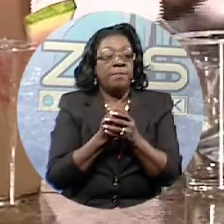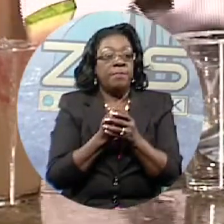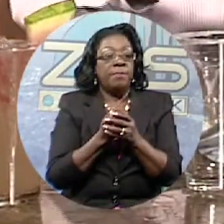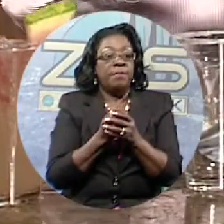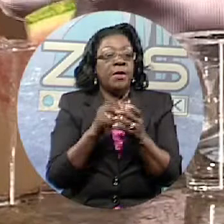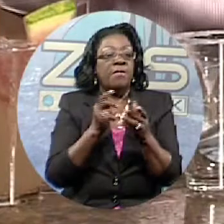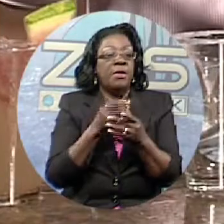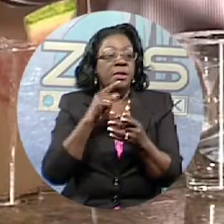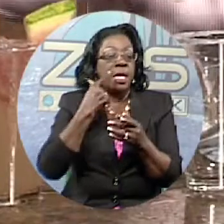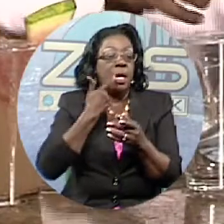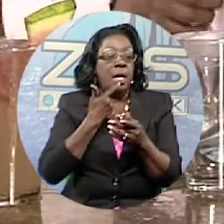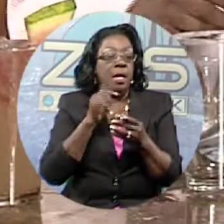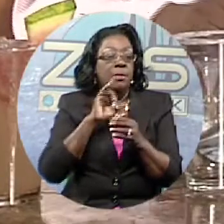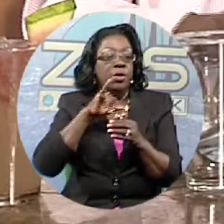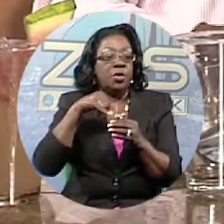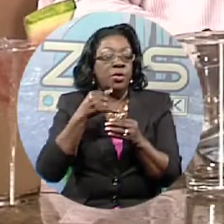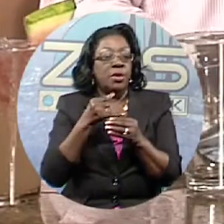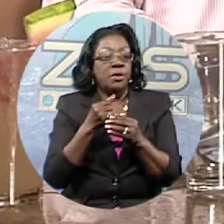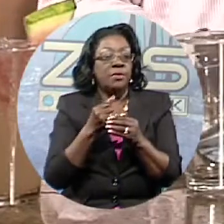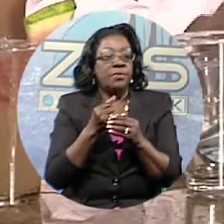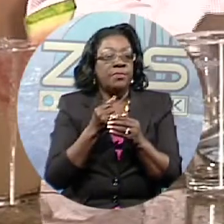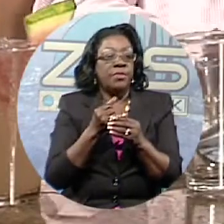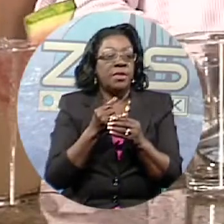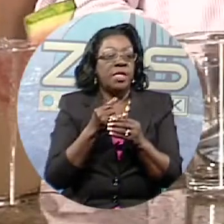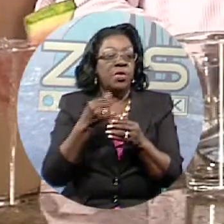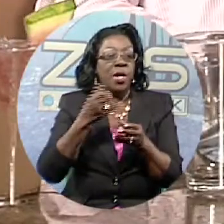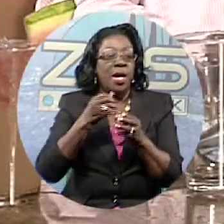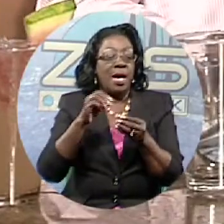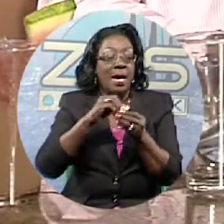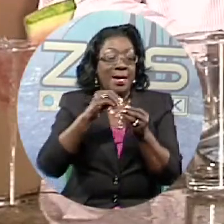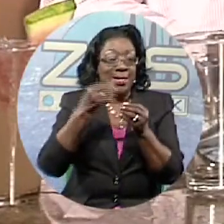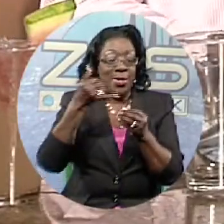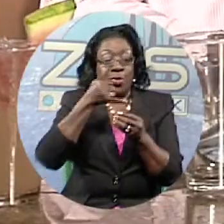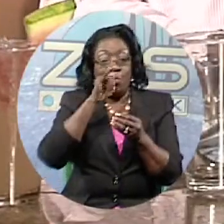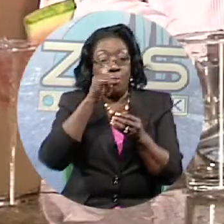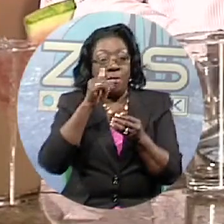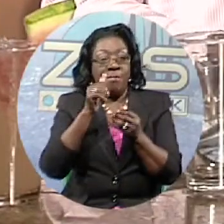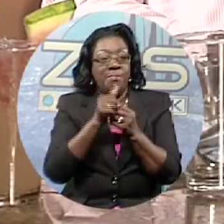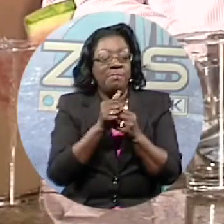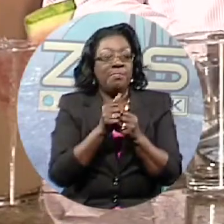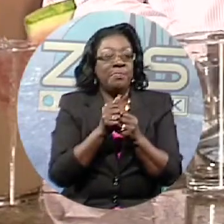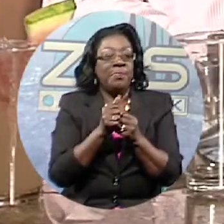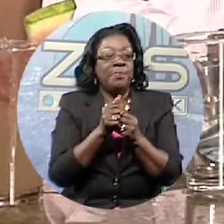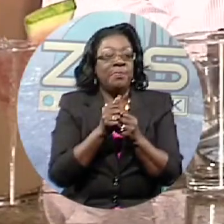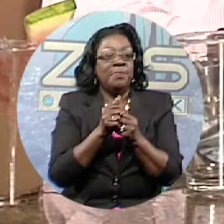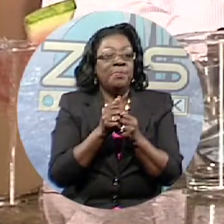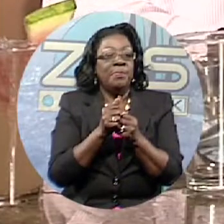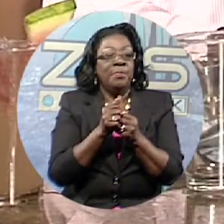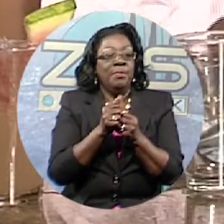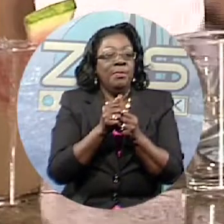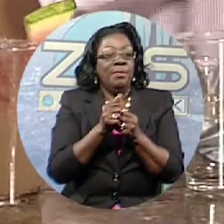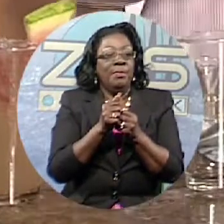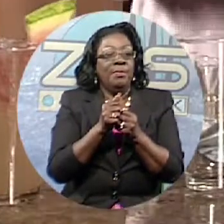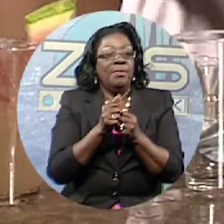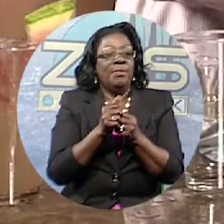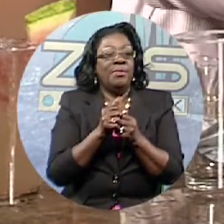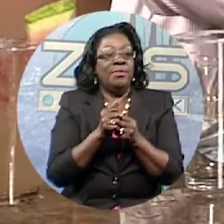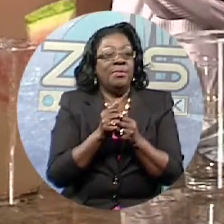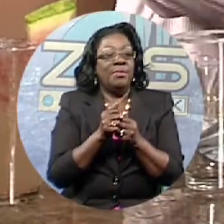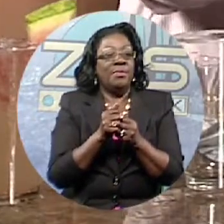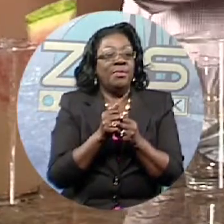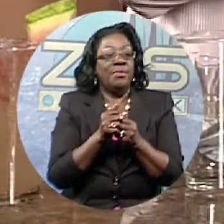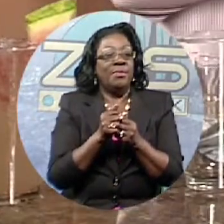fresh lime juice. And I'll let you add that tequila and concho for me. Tequila. There's the concho. All